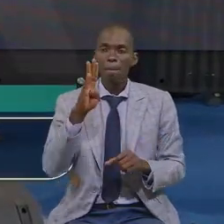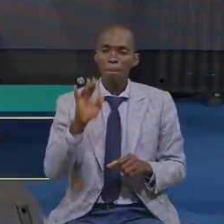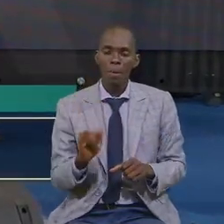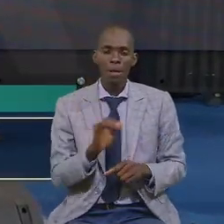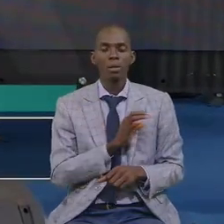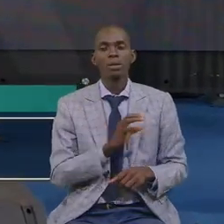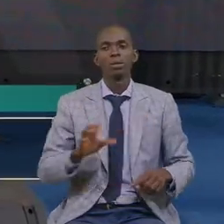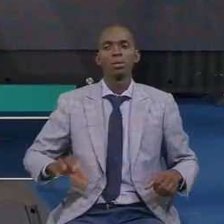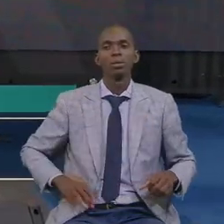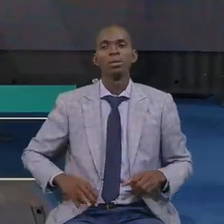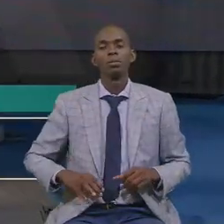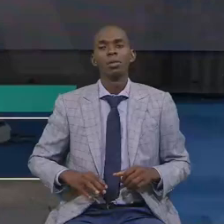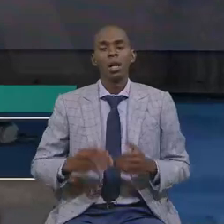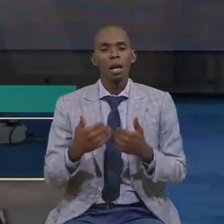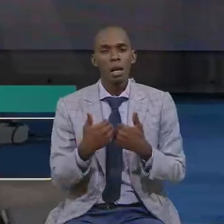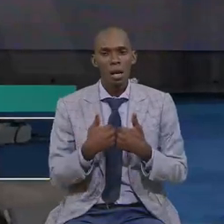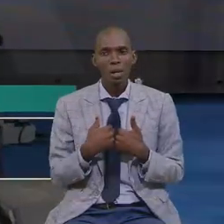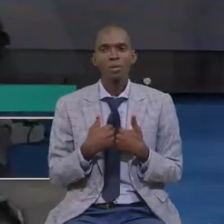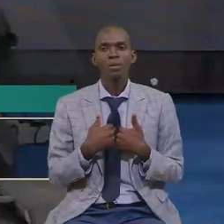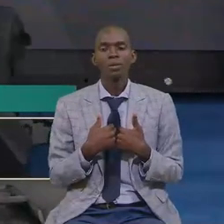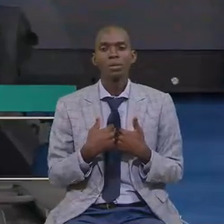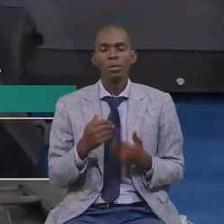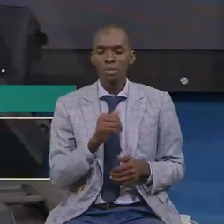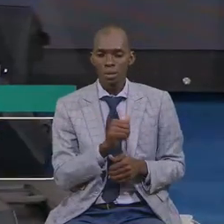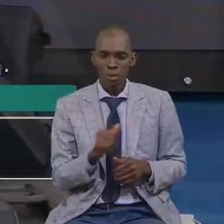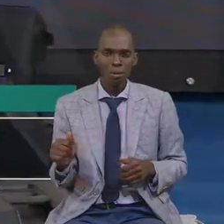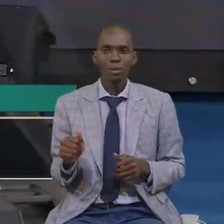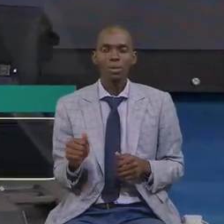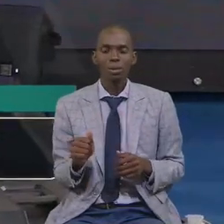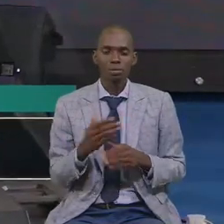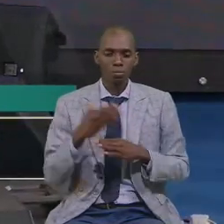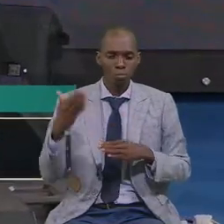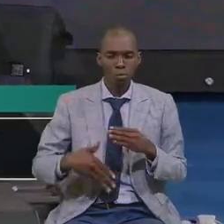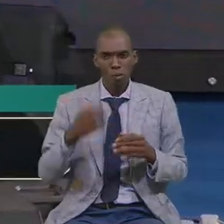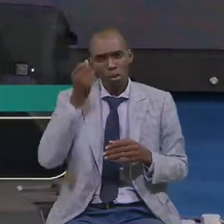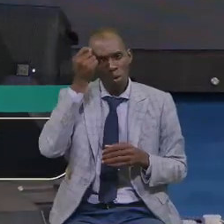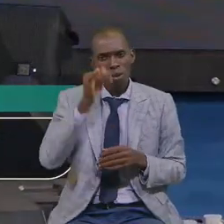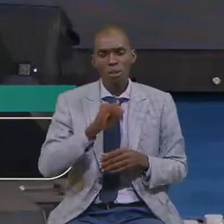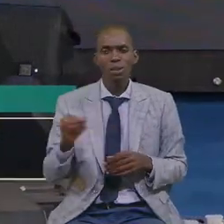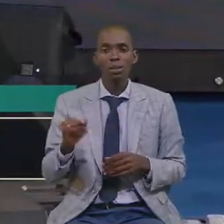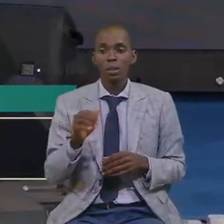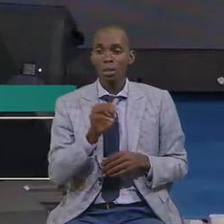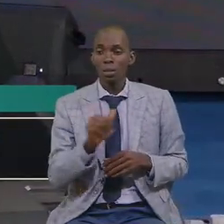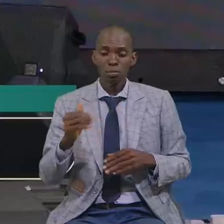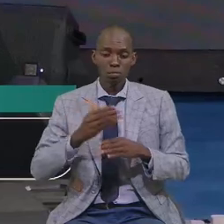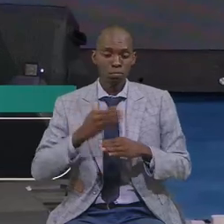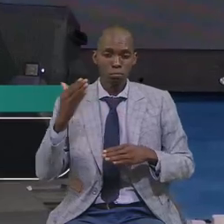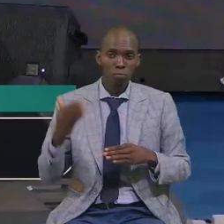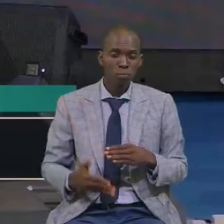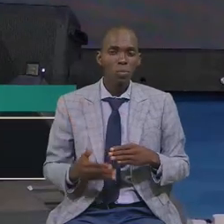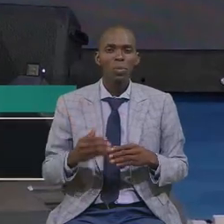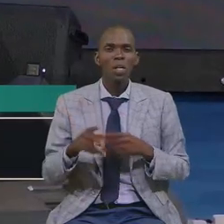Christ. Have a definite understanding, it deafens each kind